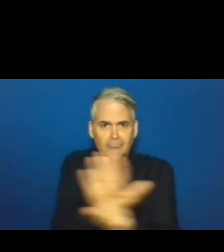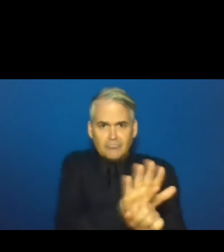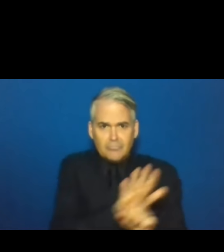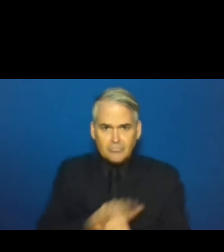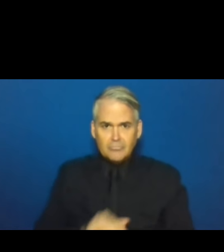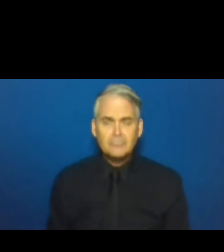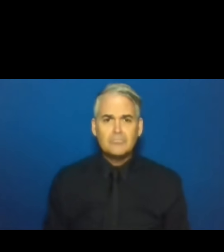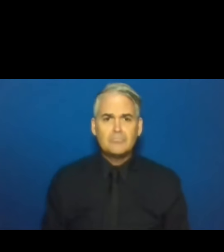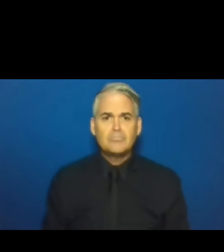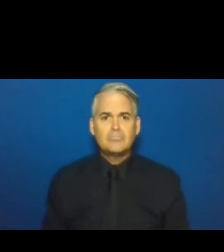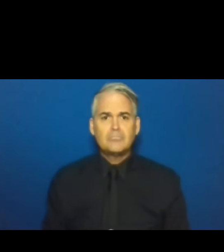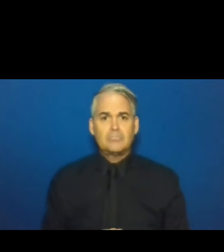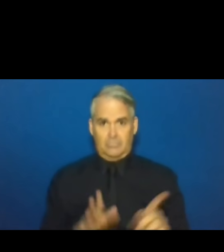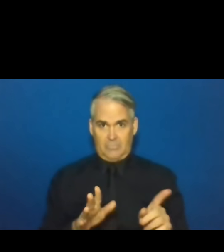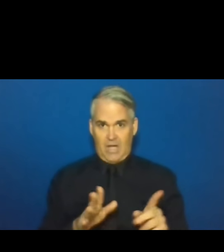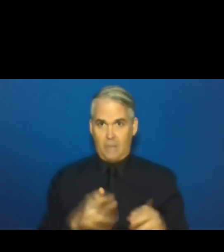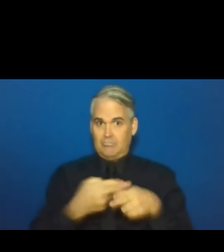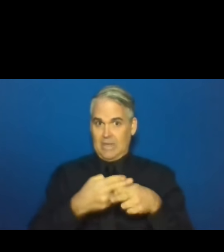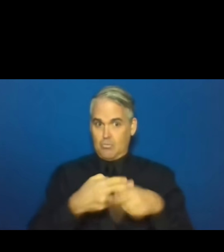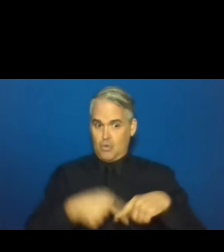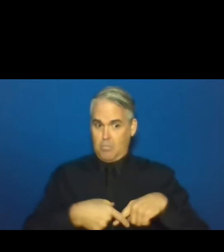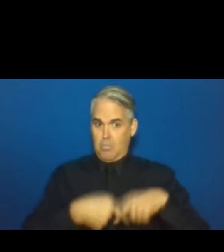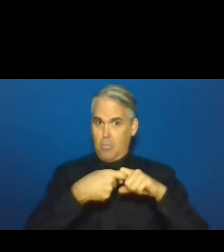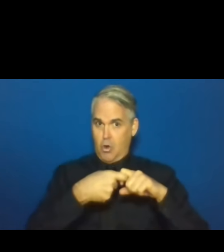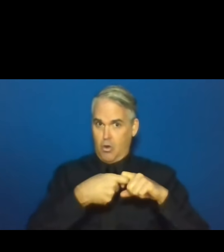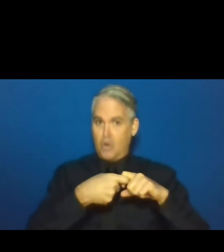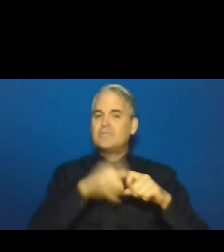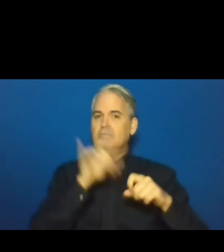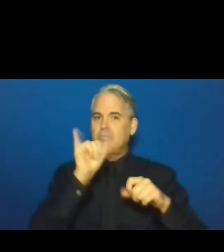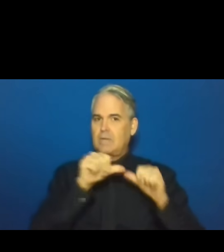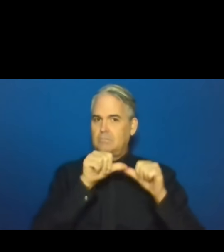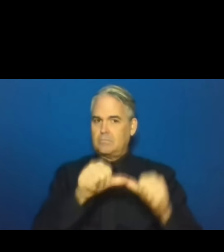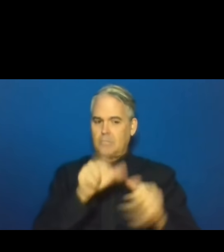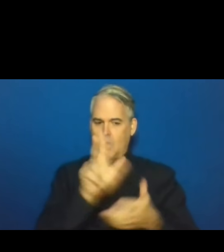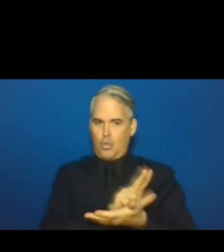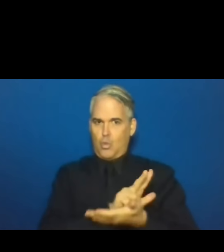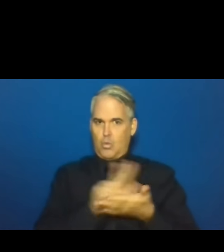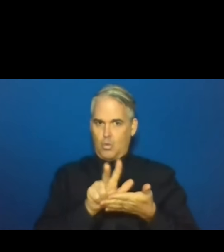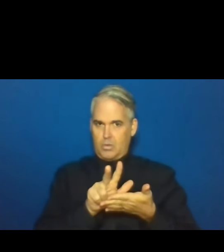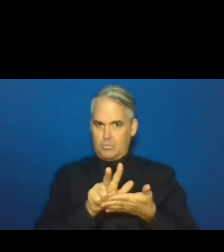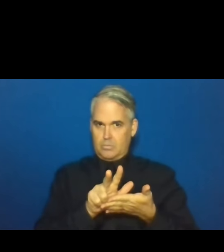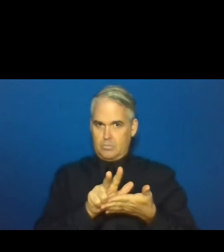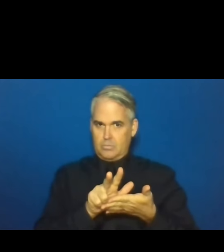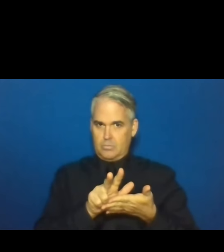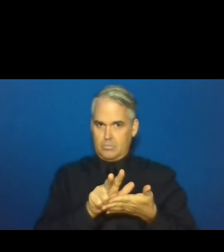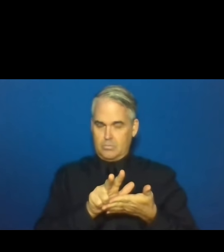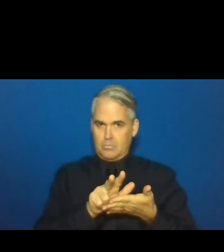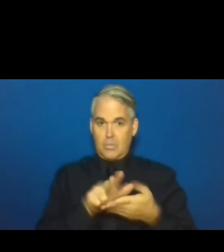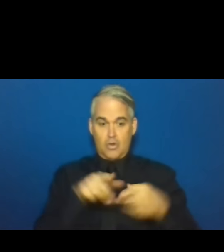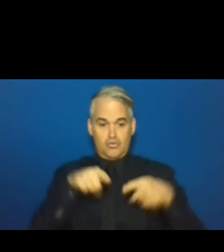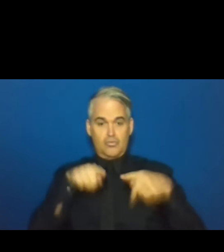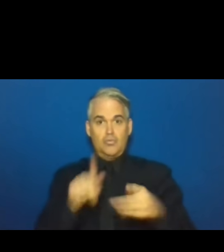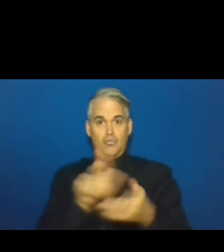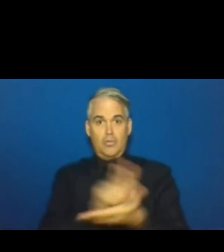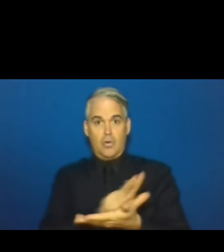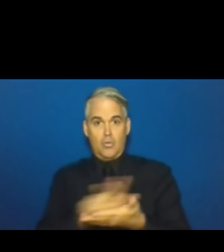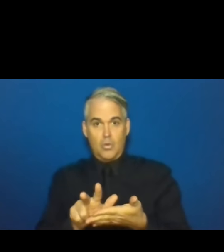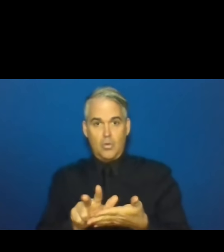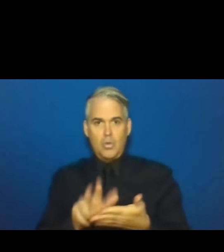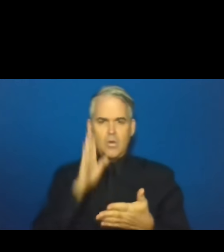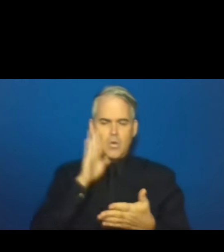effect for a 3-week period. Throughout this pause, we'll be evaluating our situation